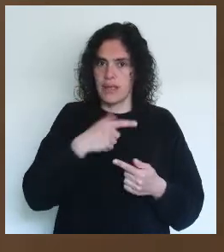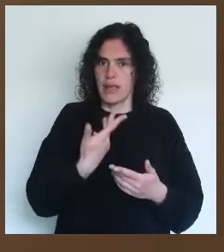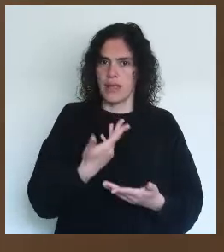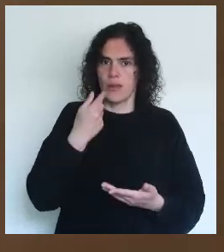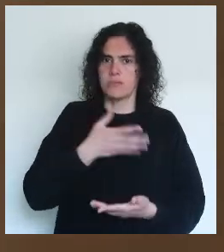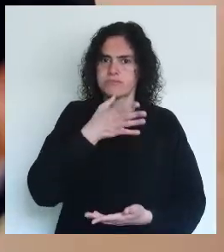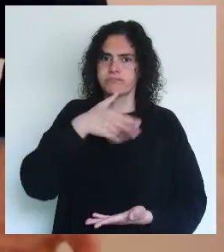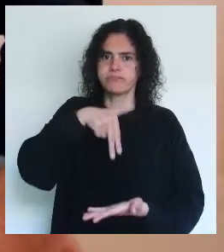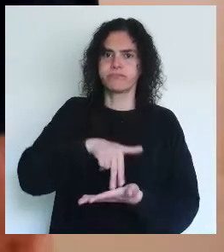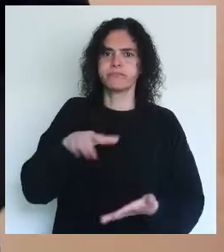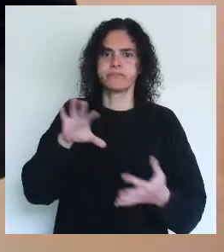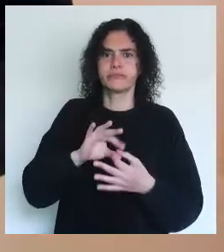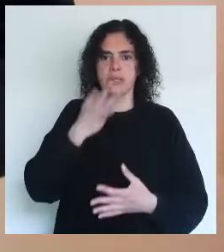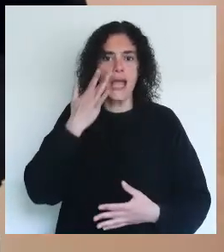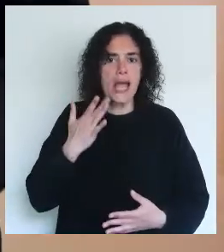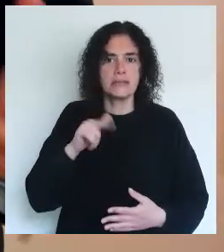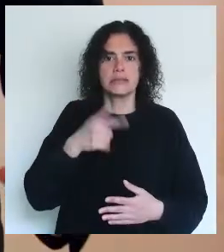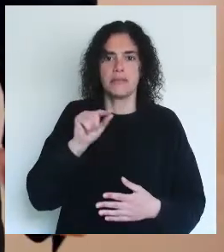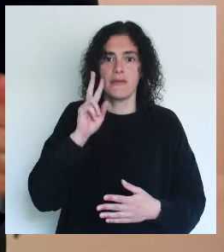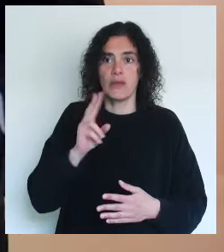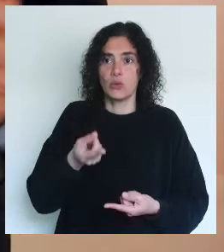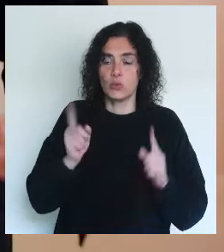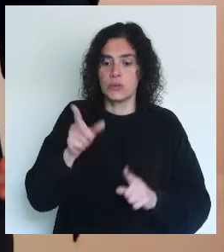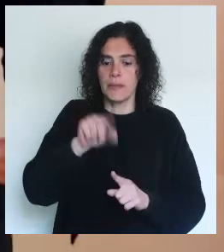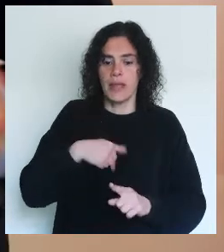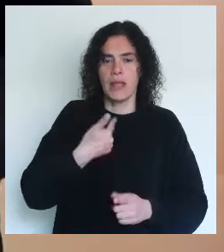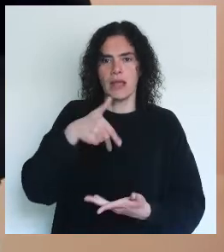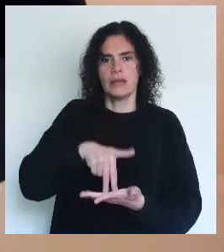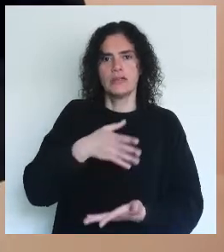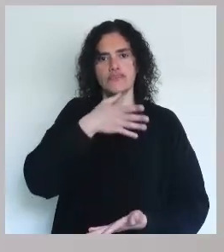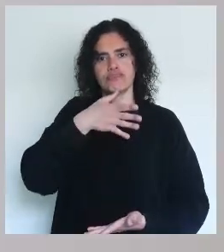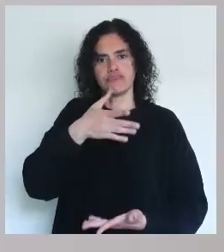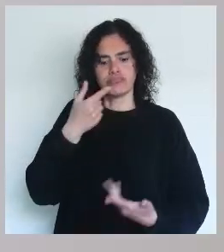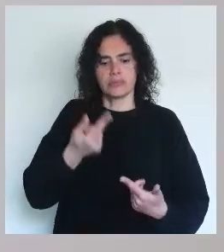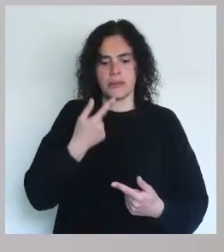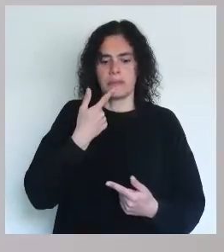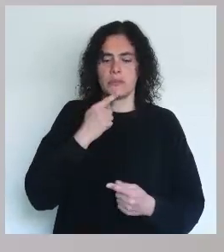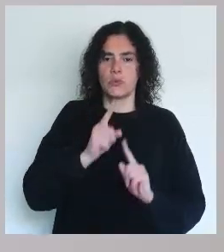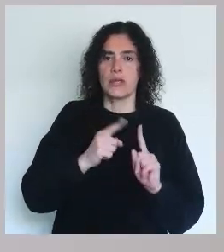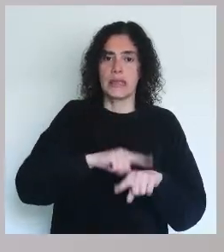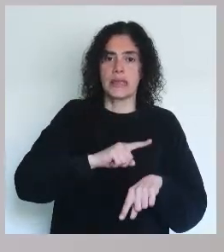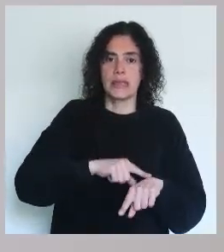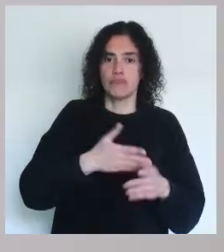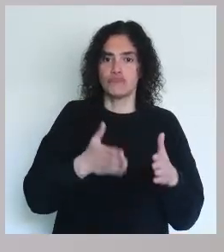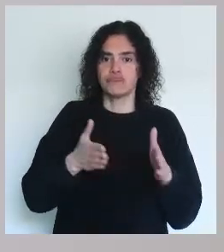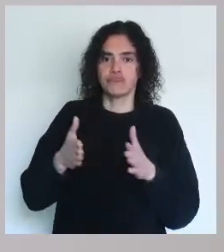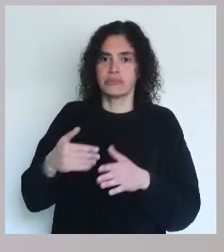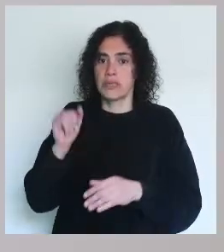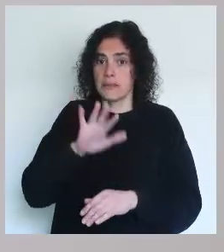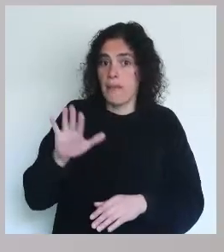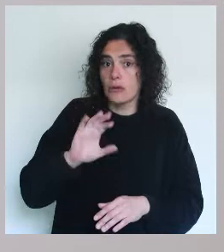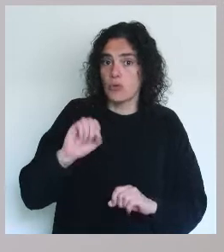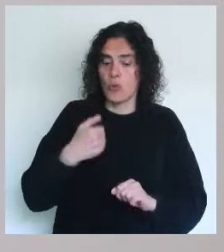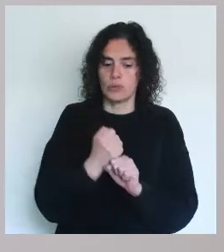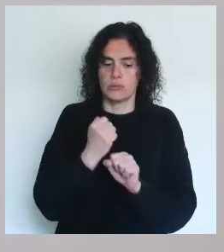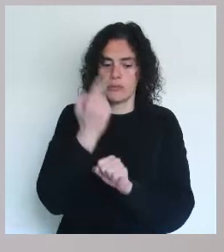a statement about race and visibility, but it's also a statement about the notion of time. How can an image, or